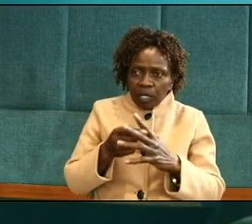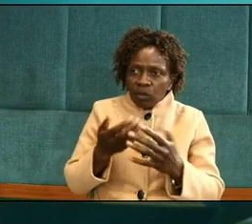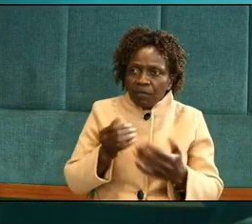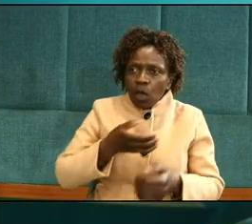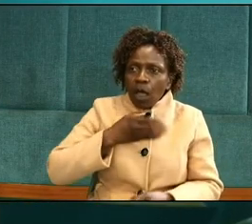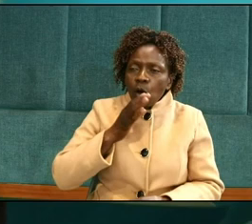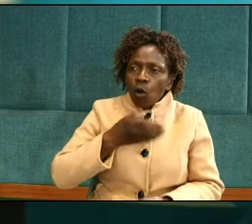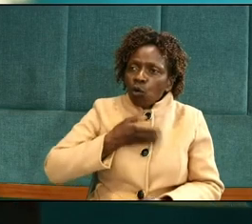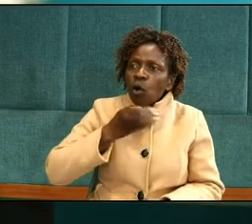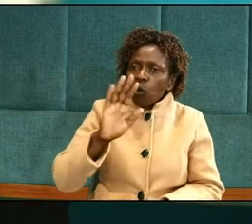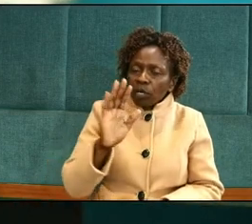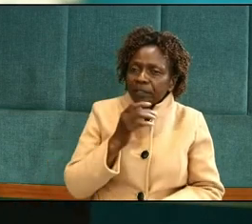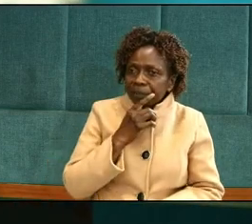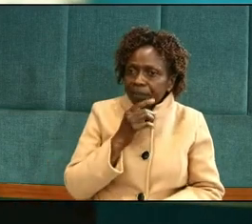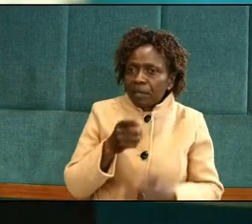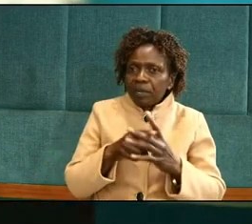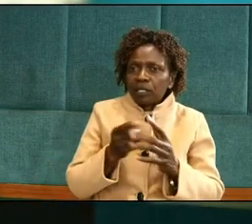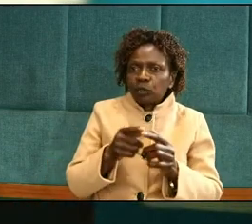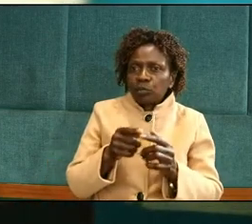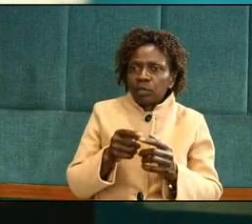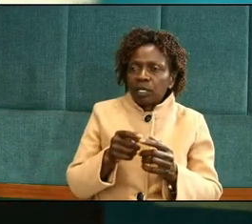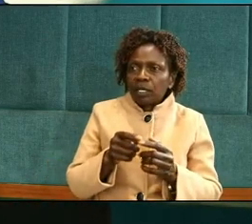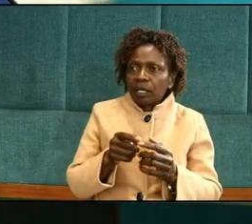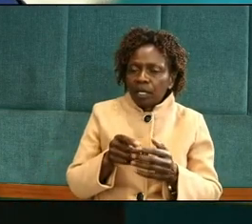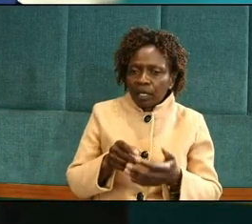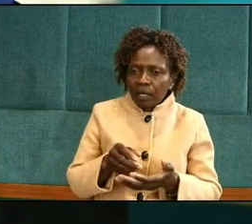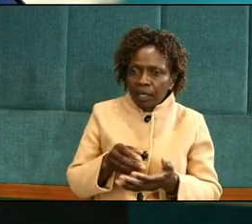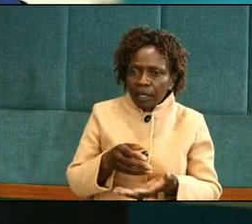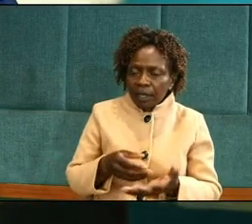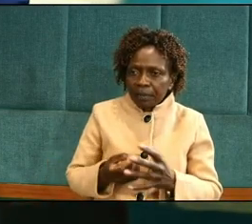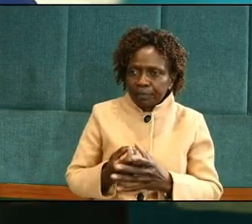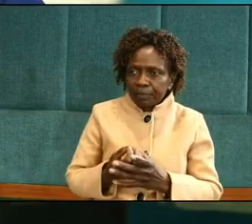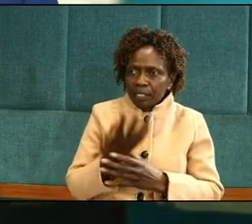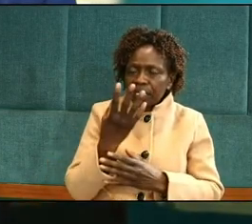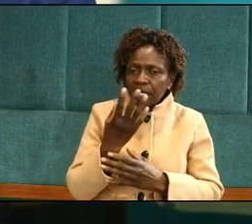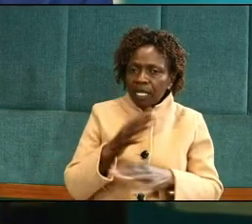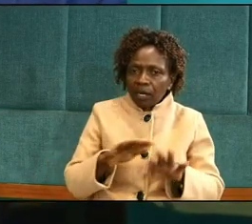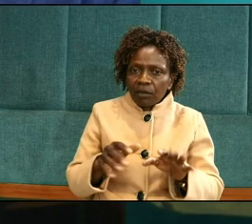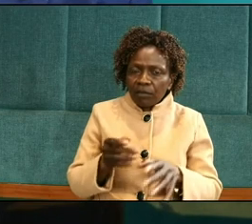have your own, it begins to be a breeding ground for suspicion in your marriage.